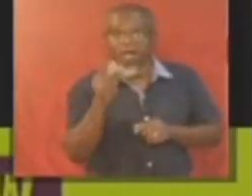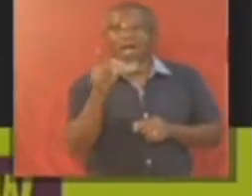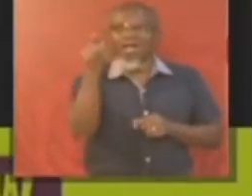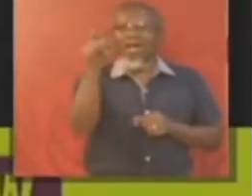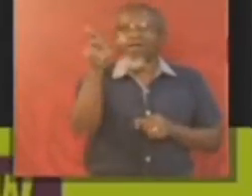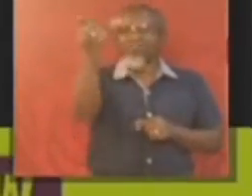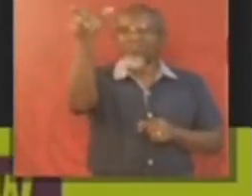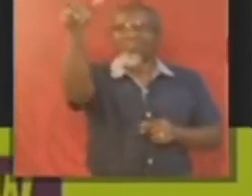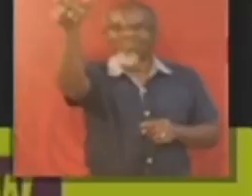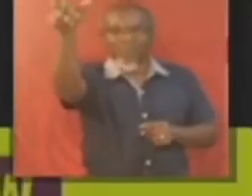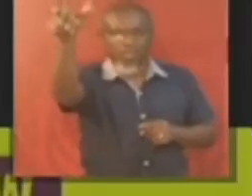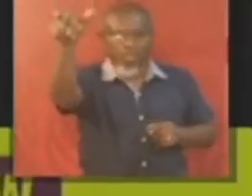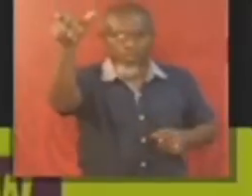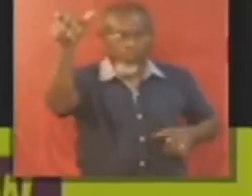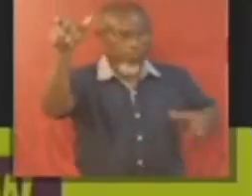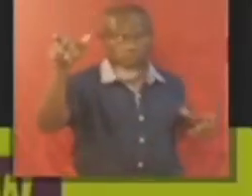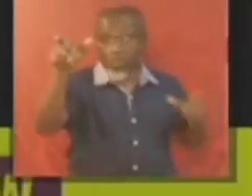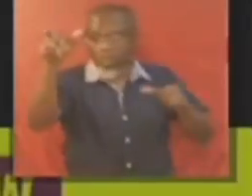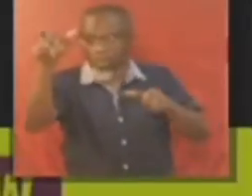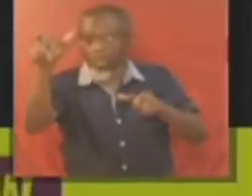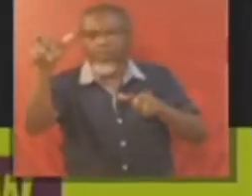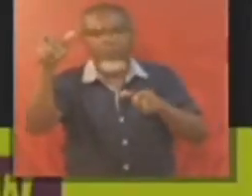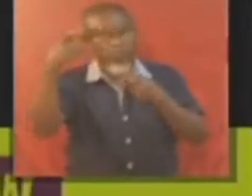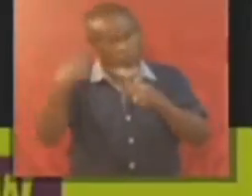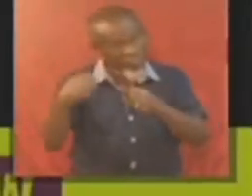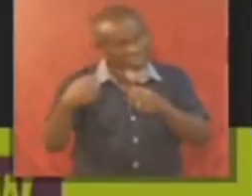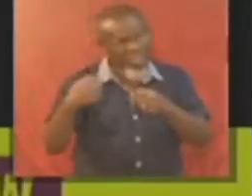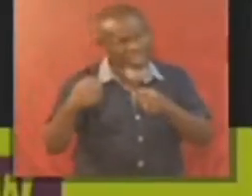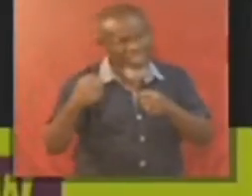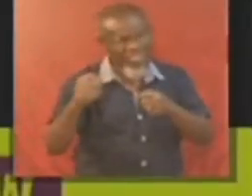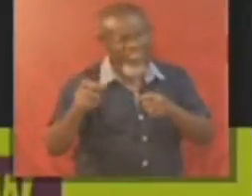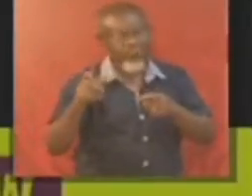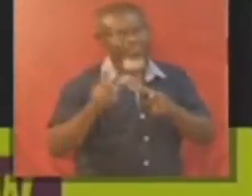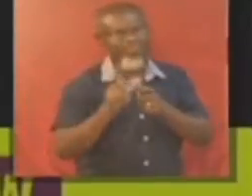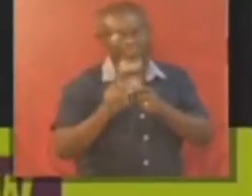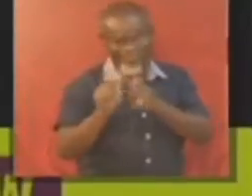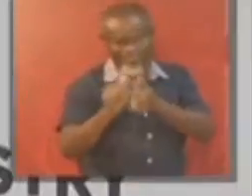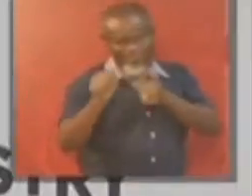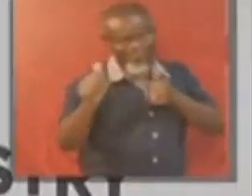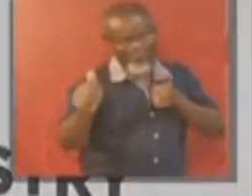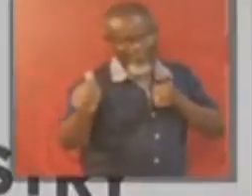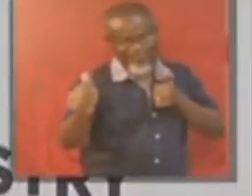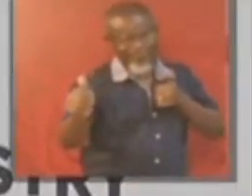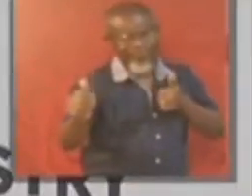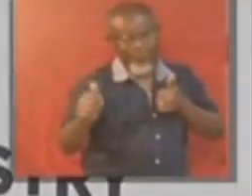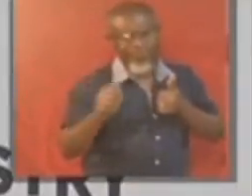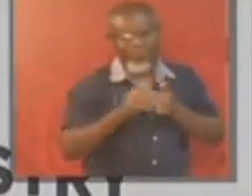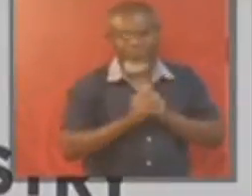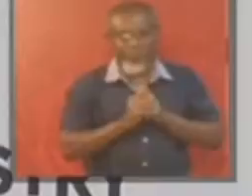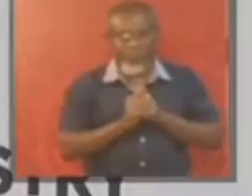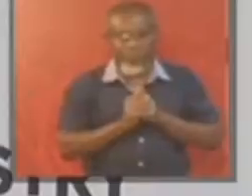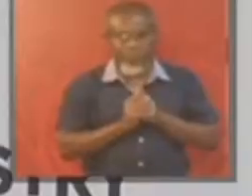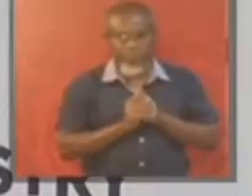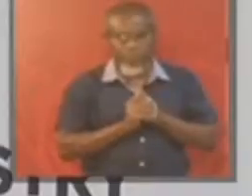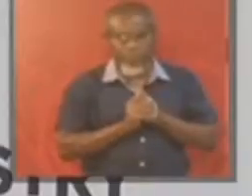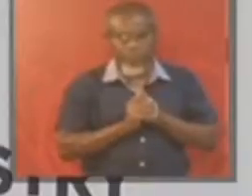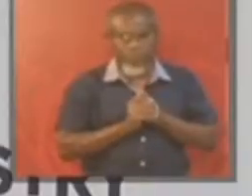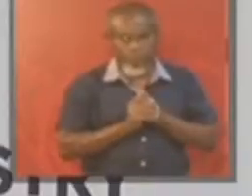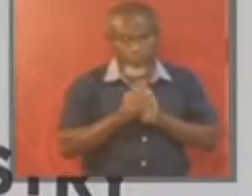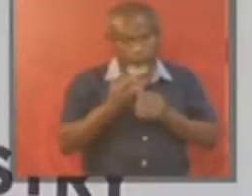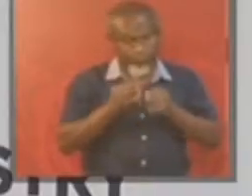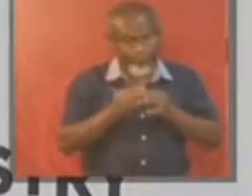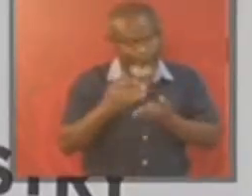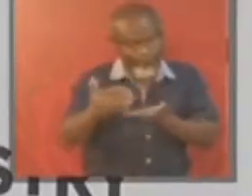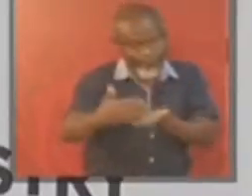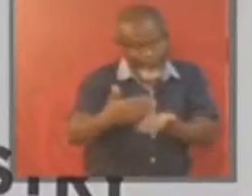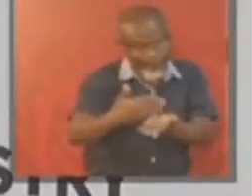be looking around and constantly ensuring that there is, in fact, a 6 feet distance between you and the other person. What about collecting goods? Some